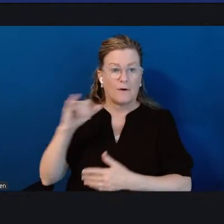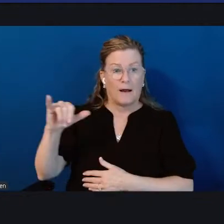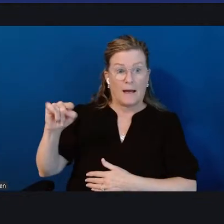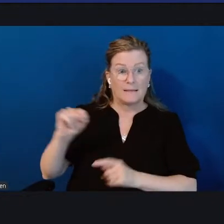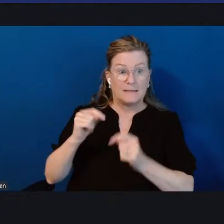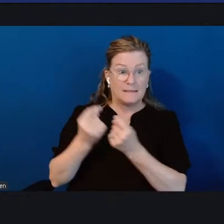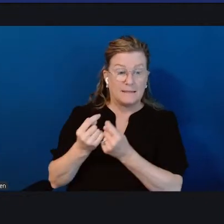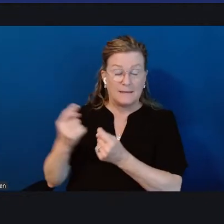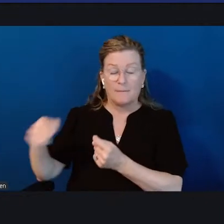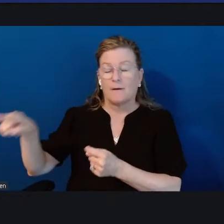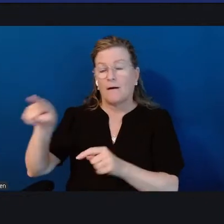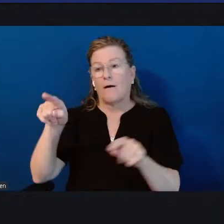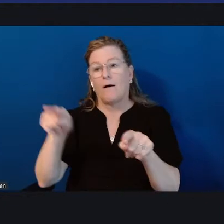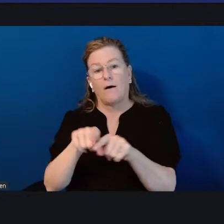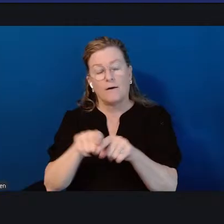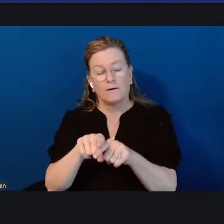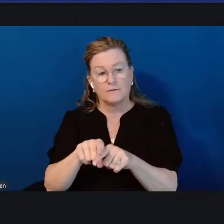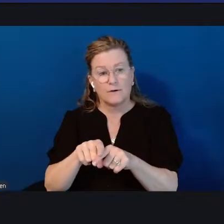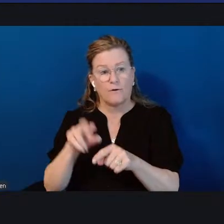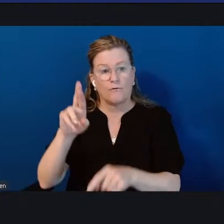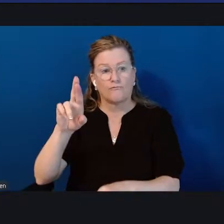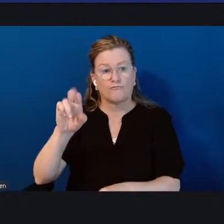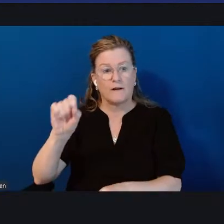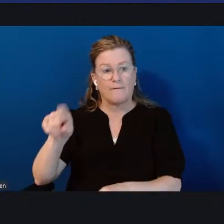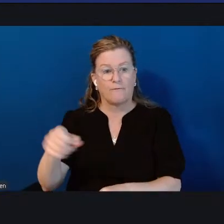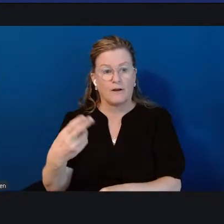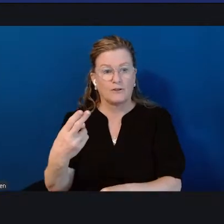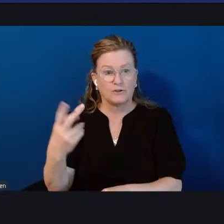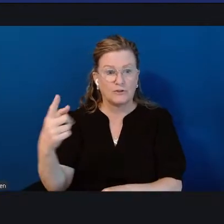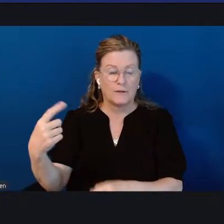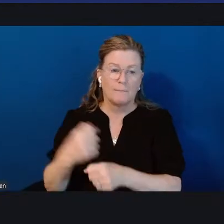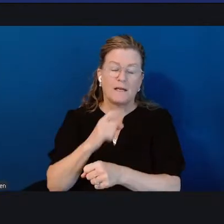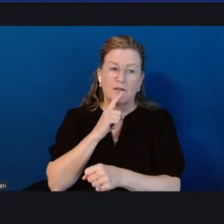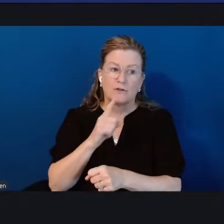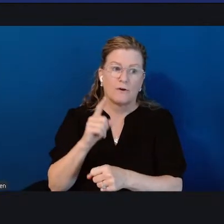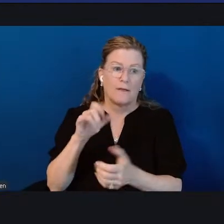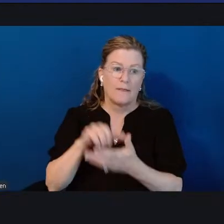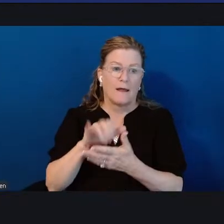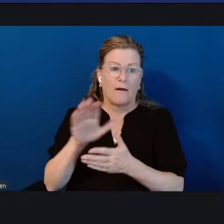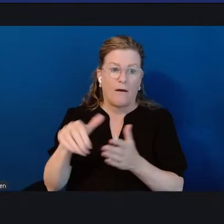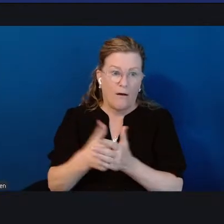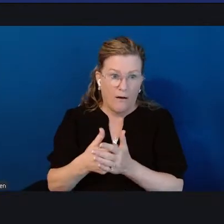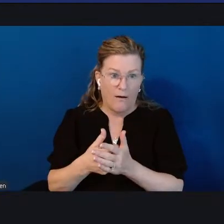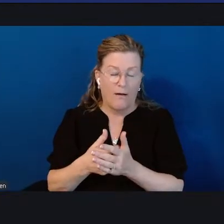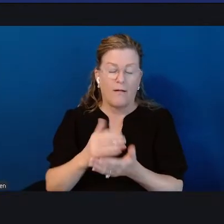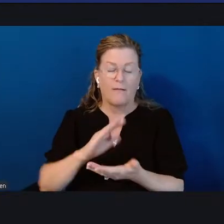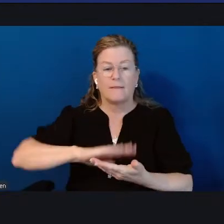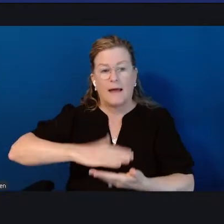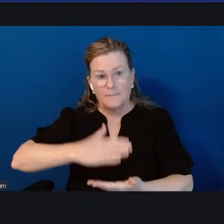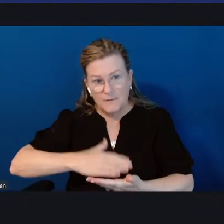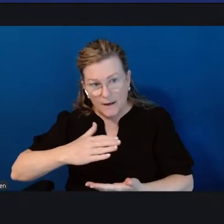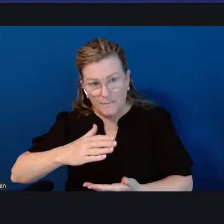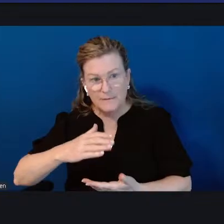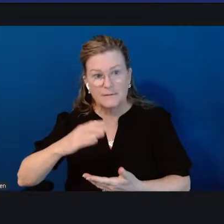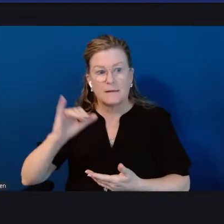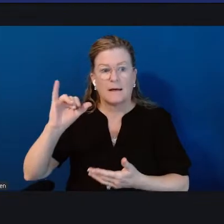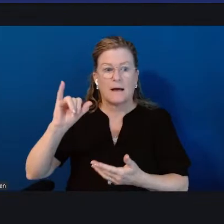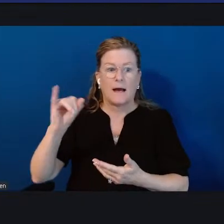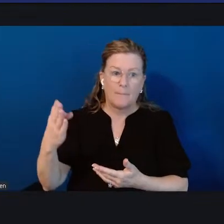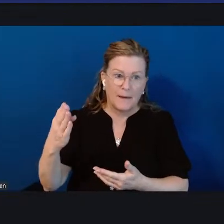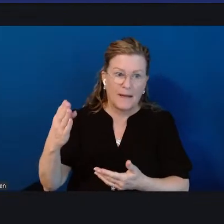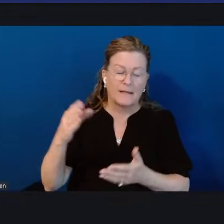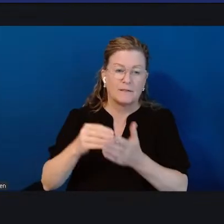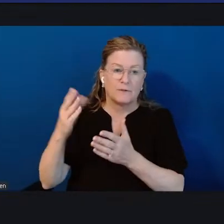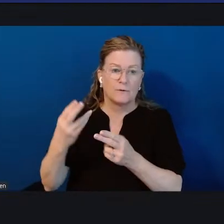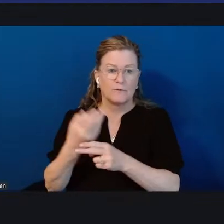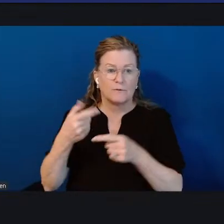who also is doing a refresh, and they're making sure that all the laptops, the iPads that the students use throughout